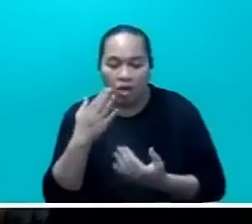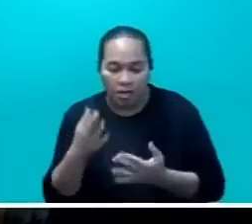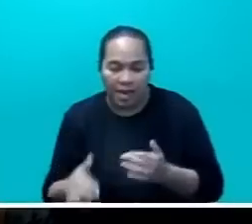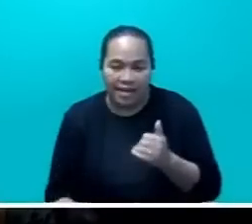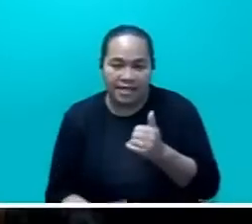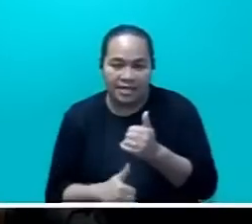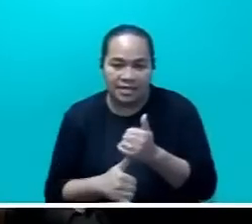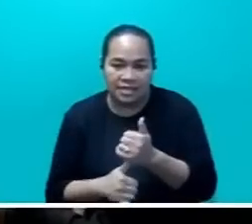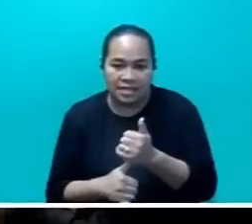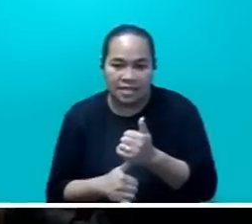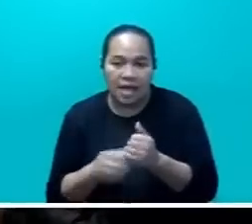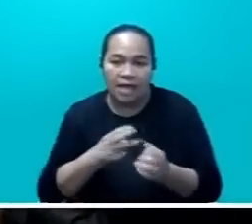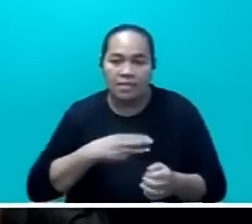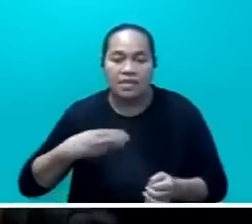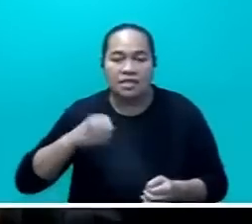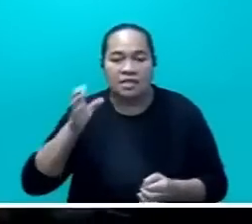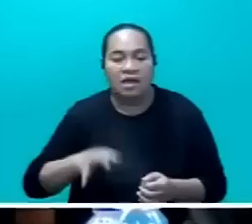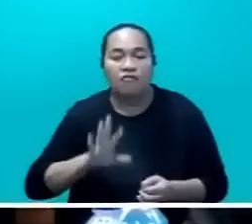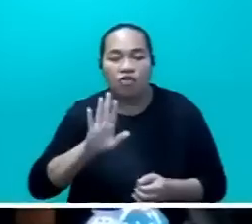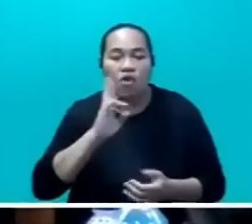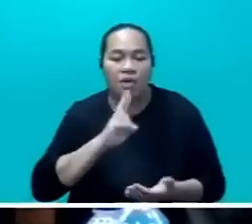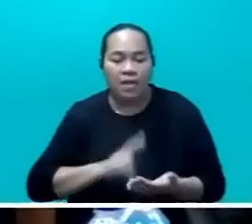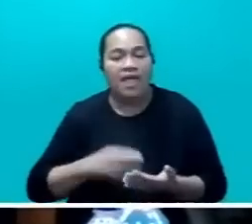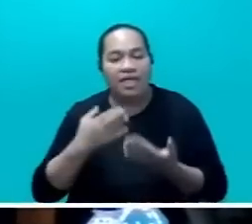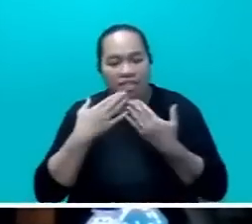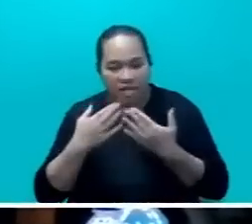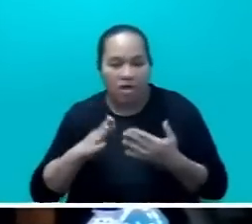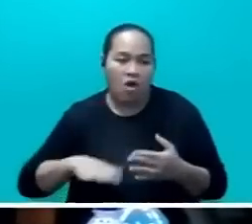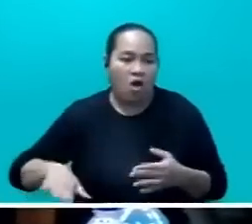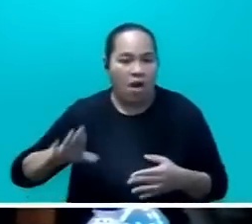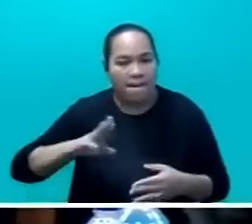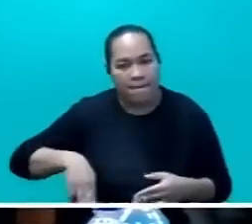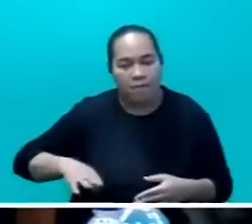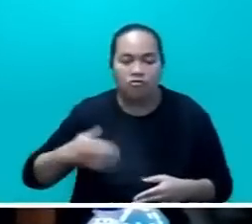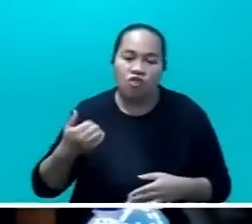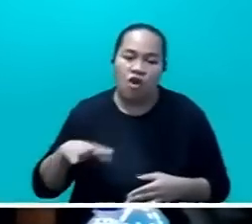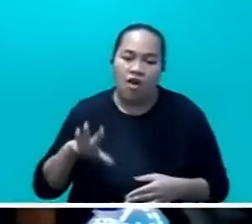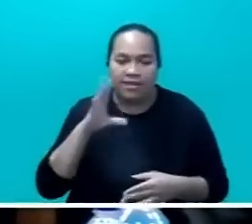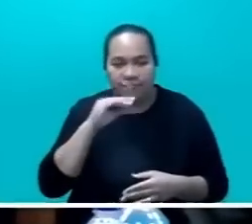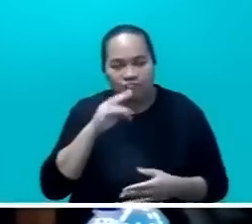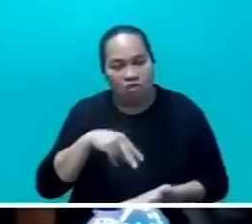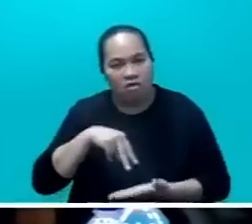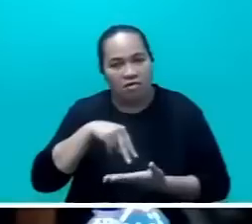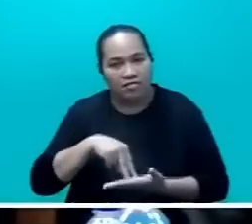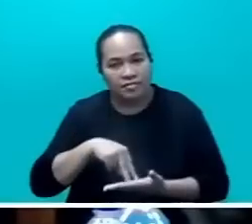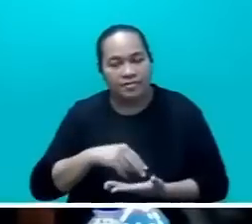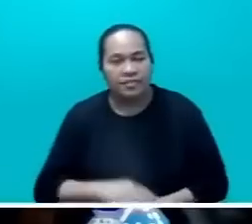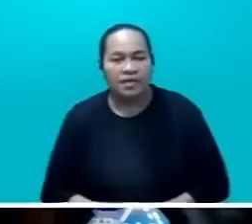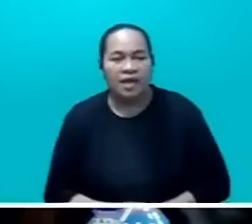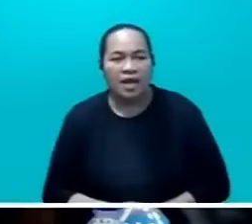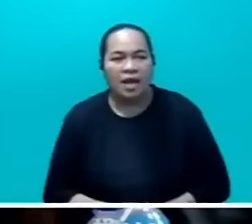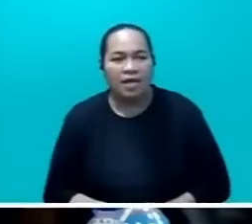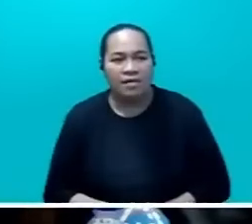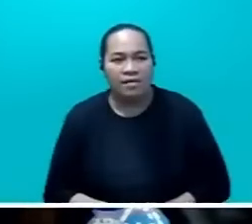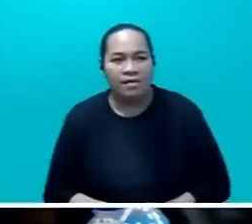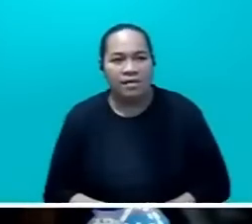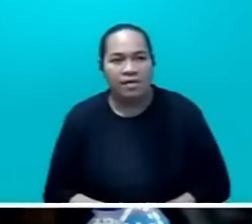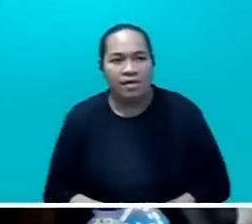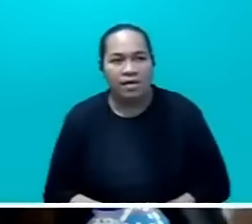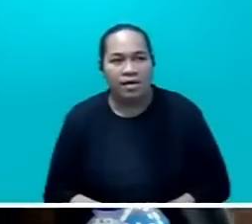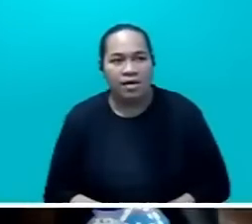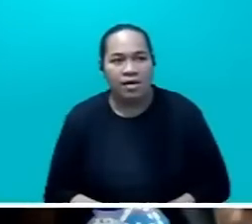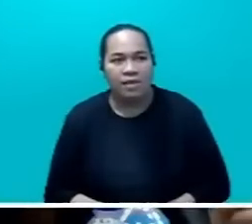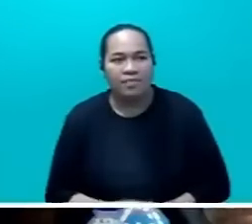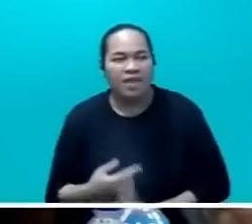the report and also thank all the members who have spoken before me. Mr. Speaker, let me, it won't